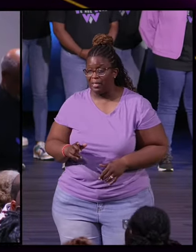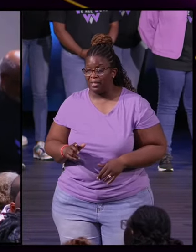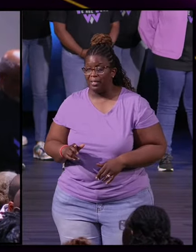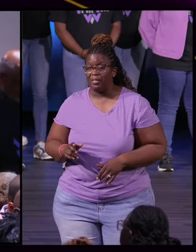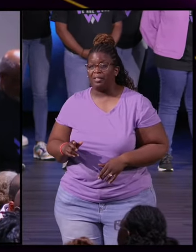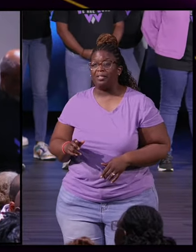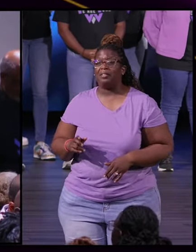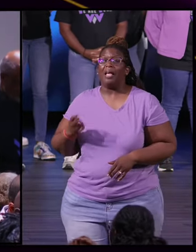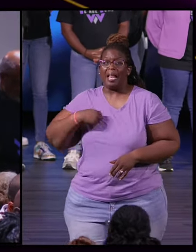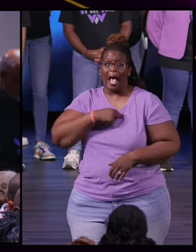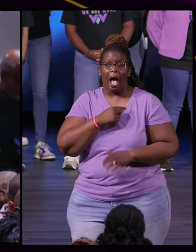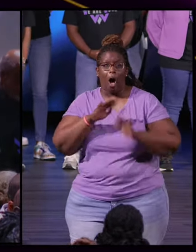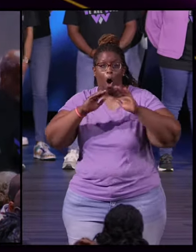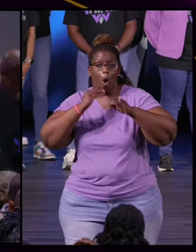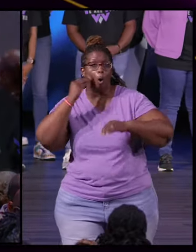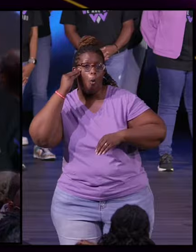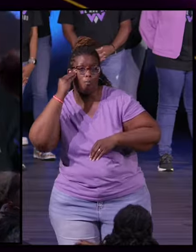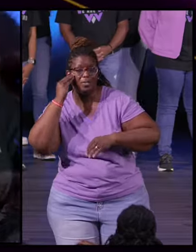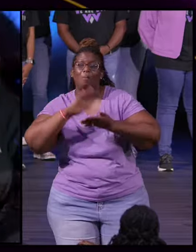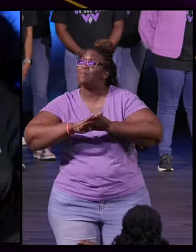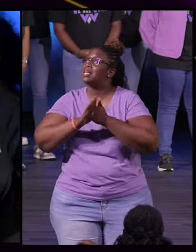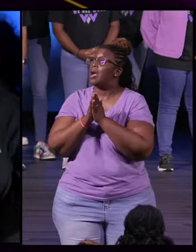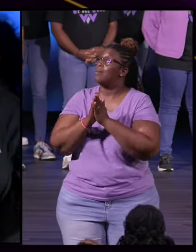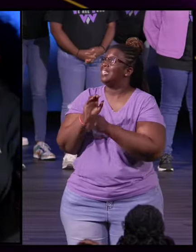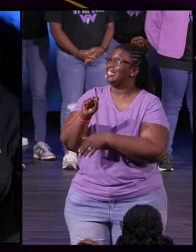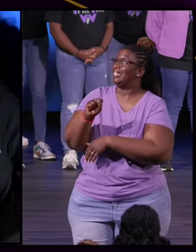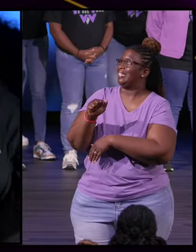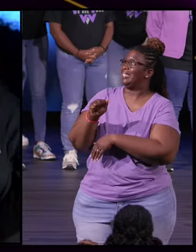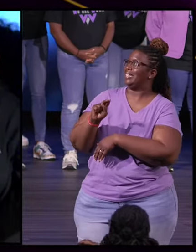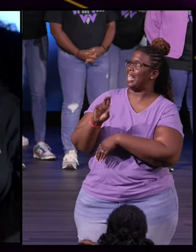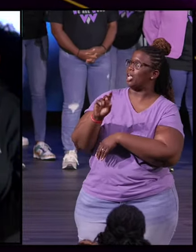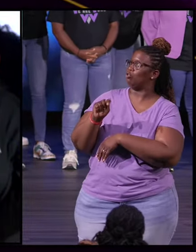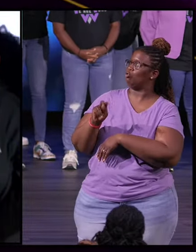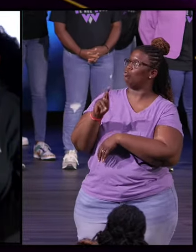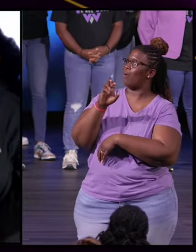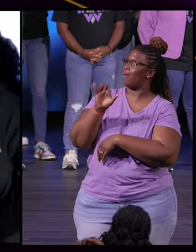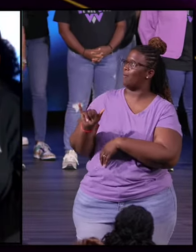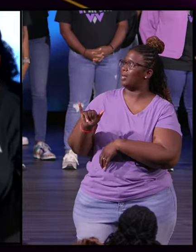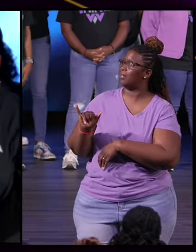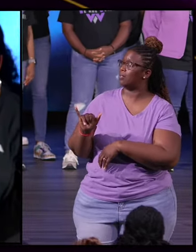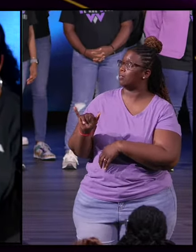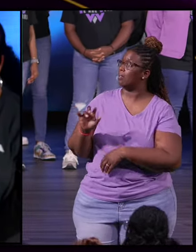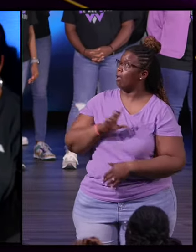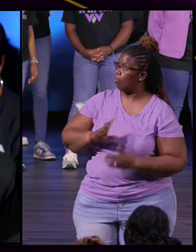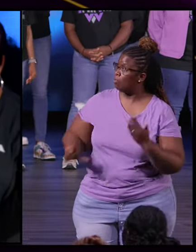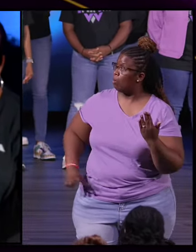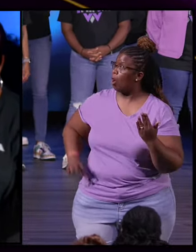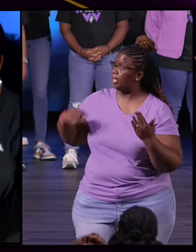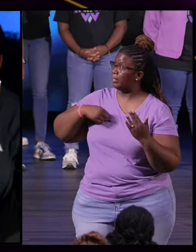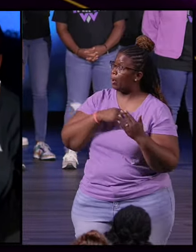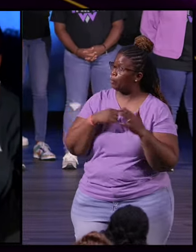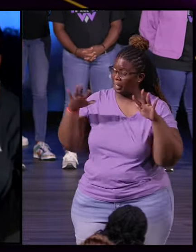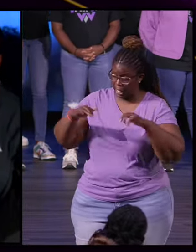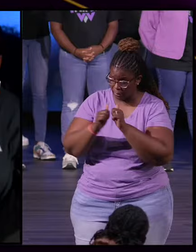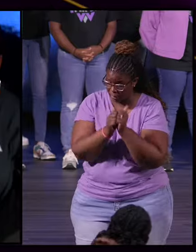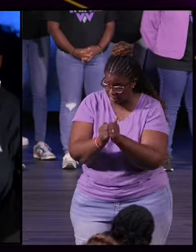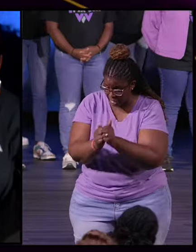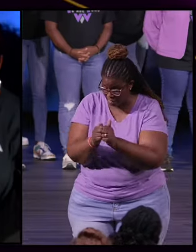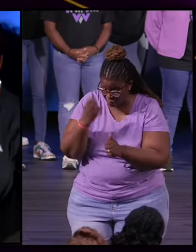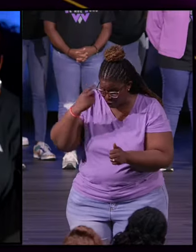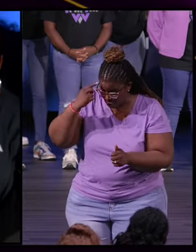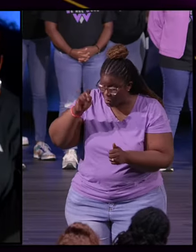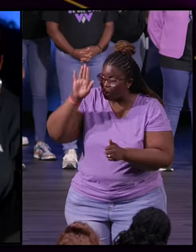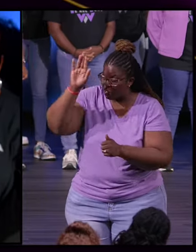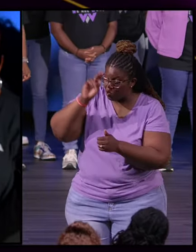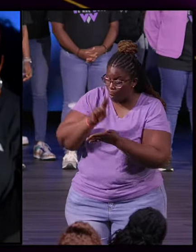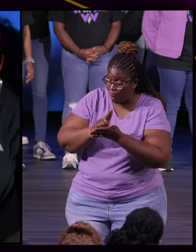turned into sanctuaries, God. That we may, Lord, gather, that we may be edified by your